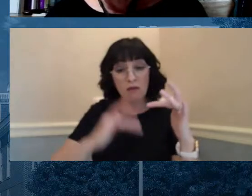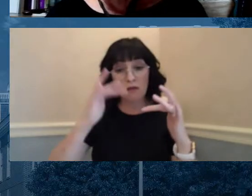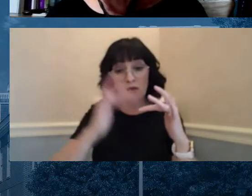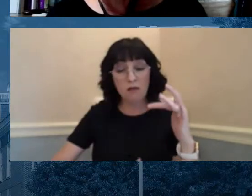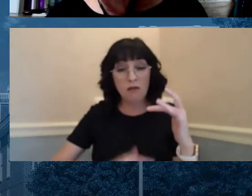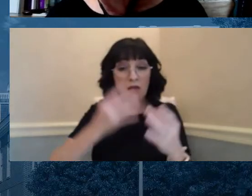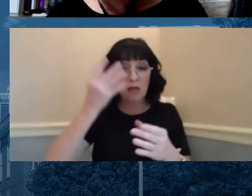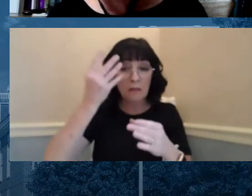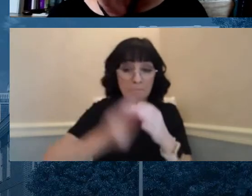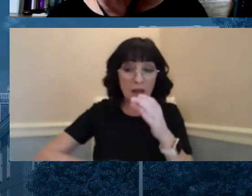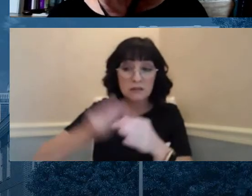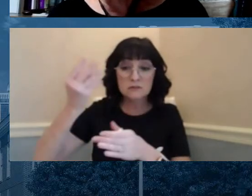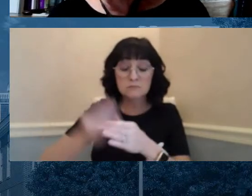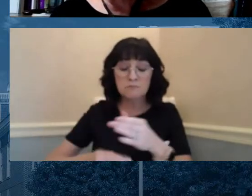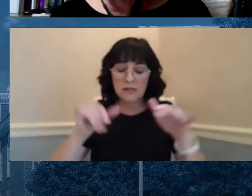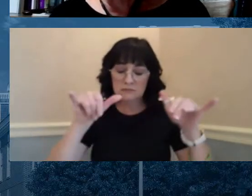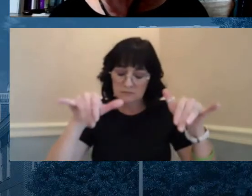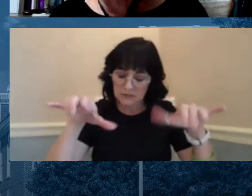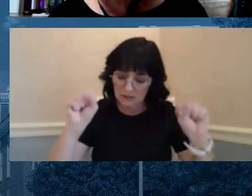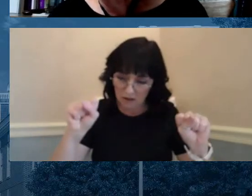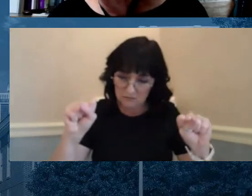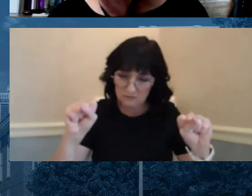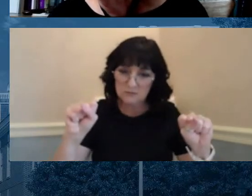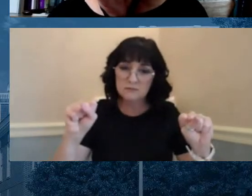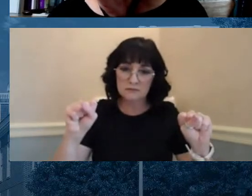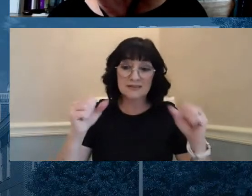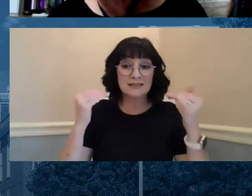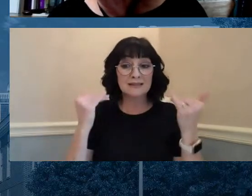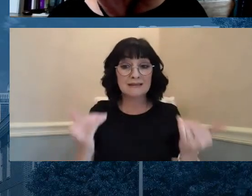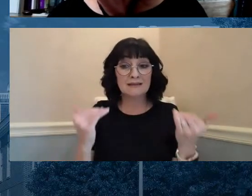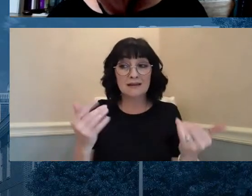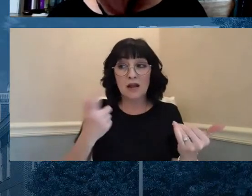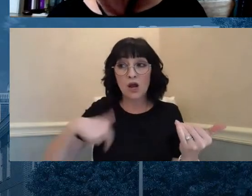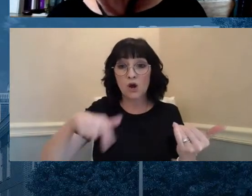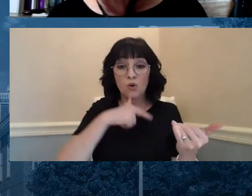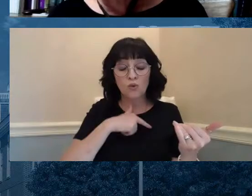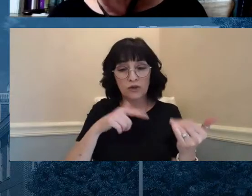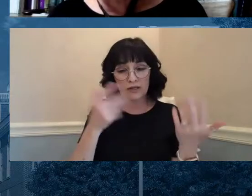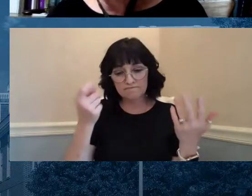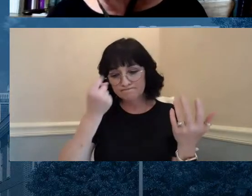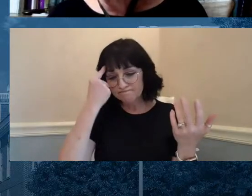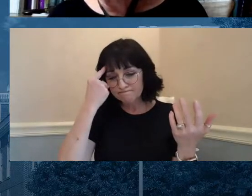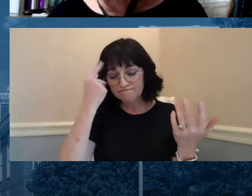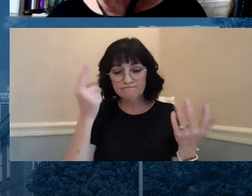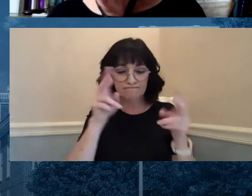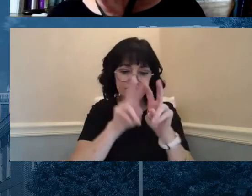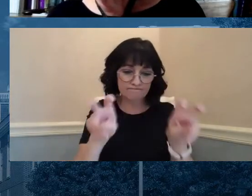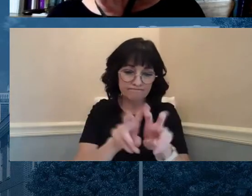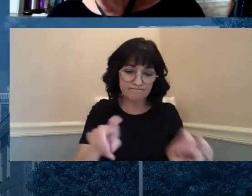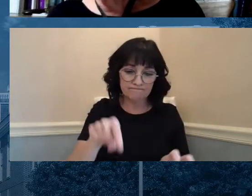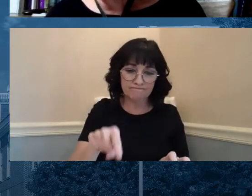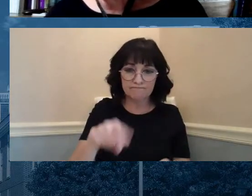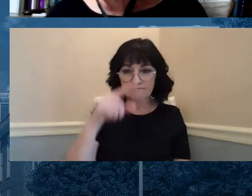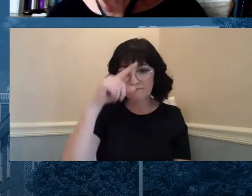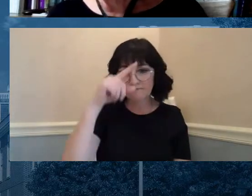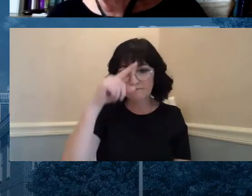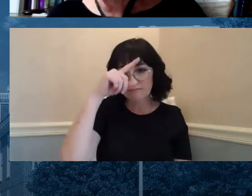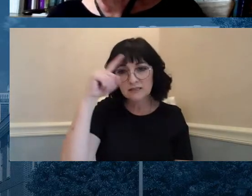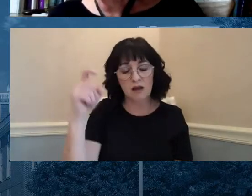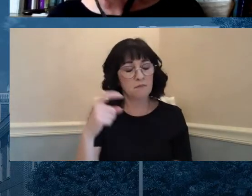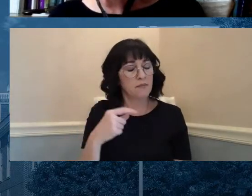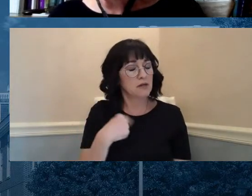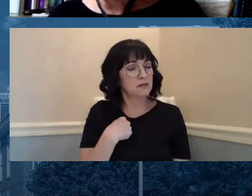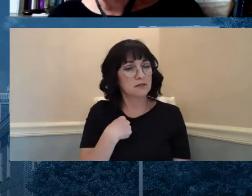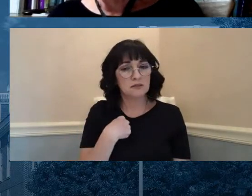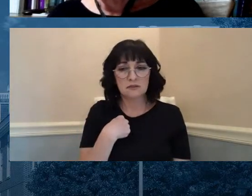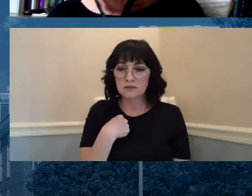time as we look at the summer and the opportunities that we might have. So my gratitude again goes out to all of those who have